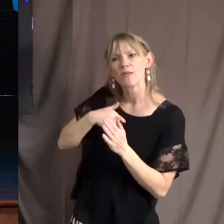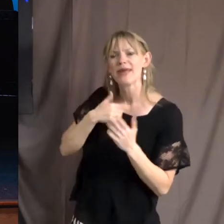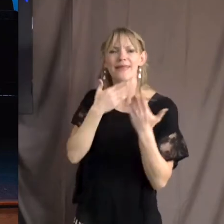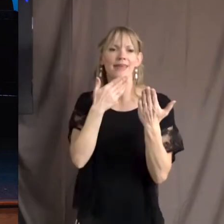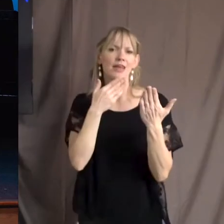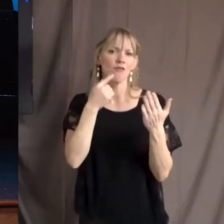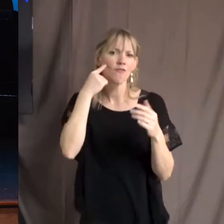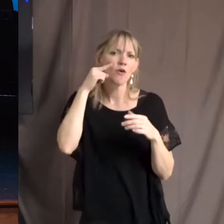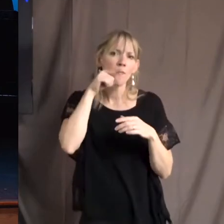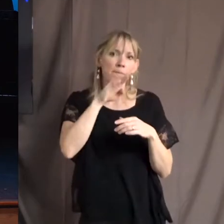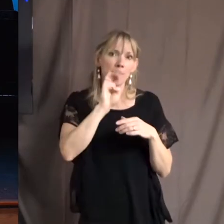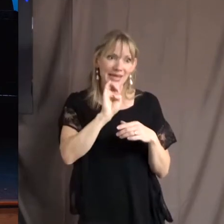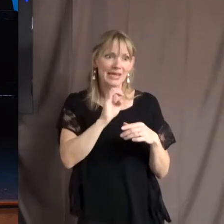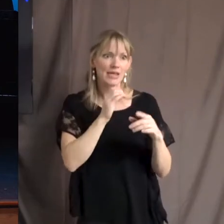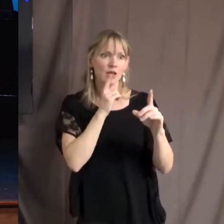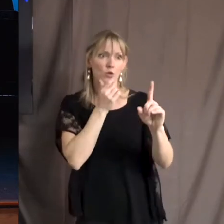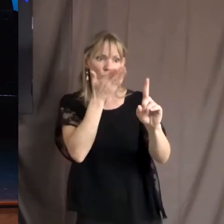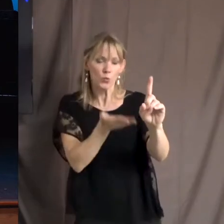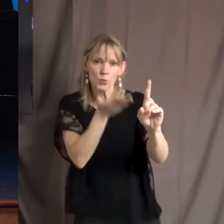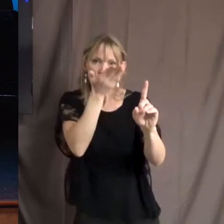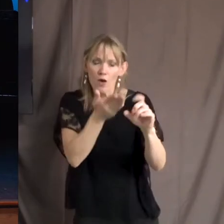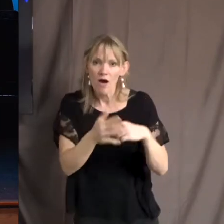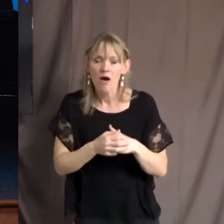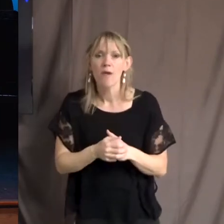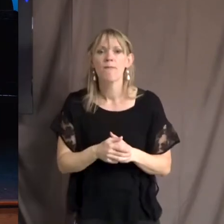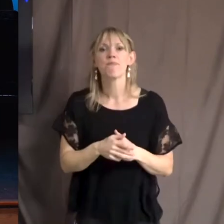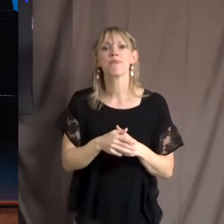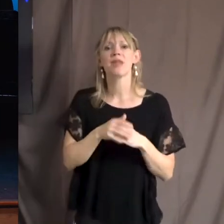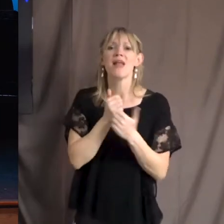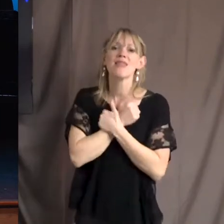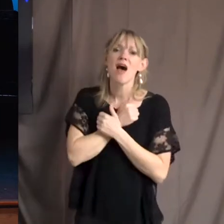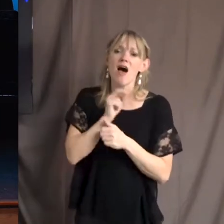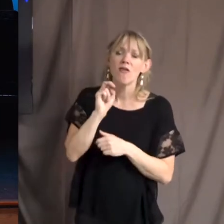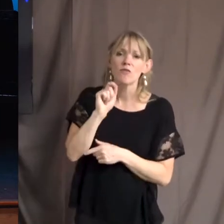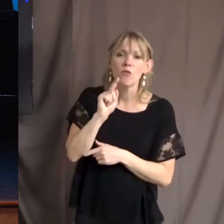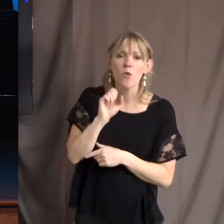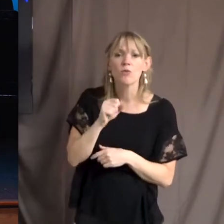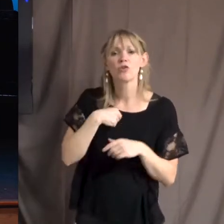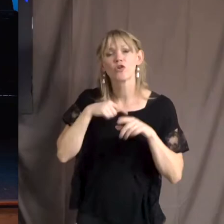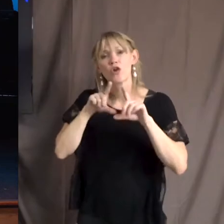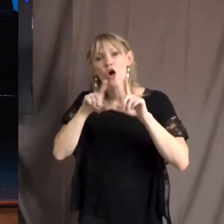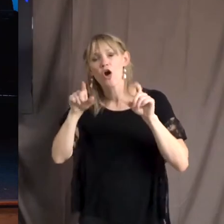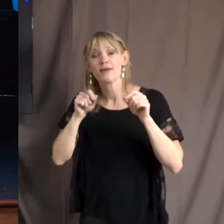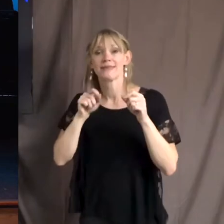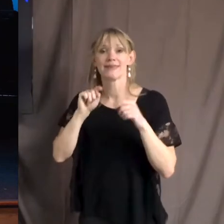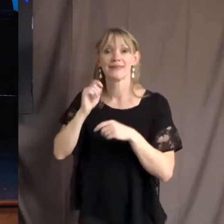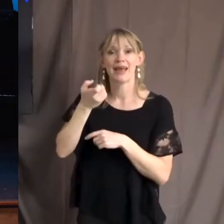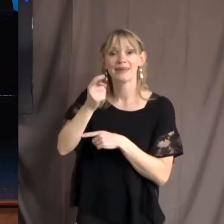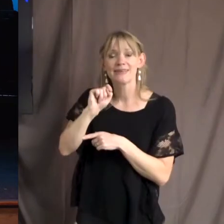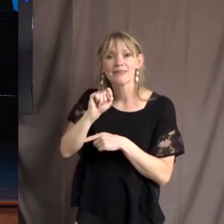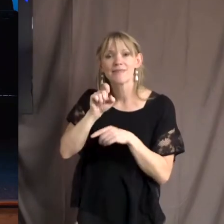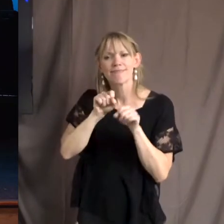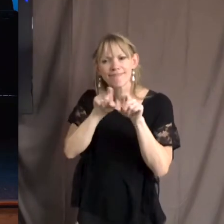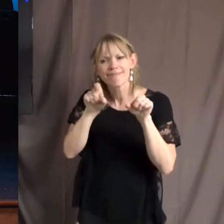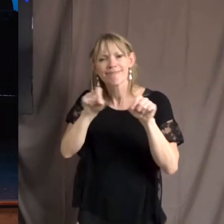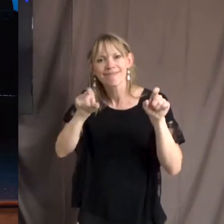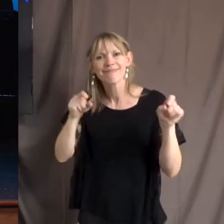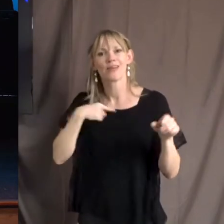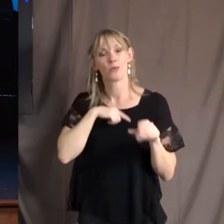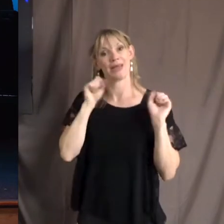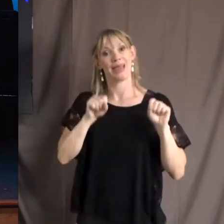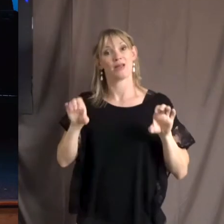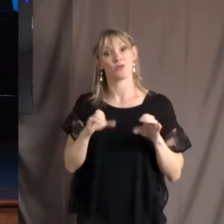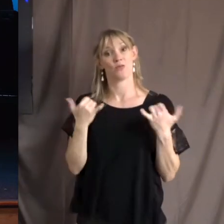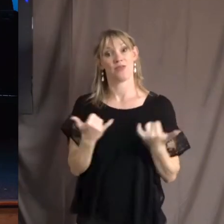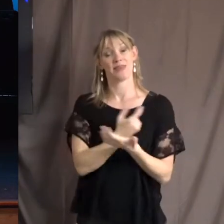you. Just taking time to send love notes and cards and texts to people in gratitude. These are things that we can do this week